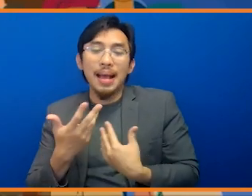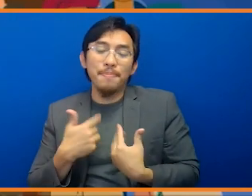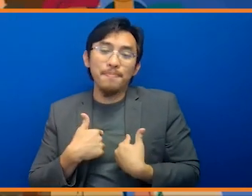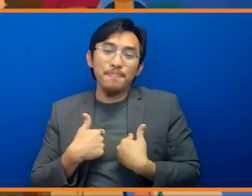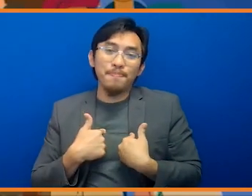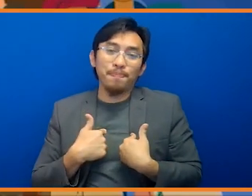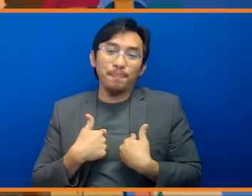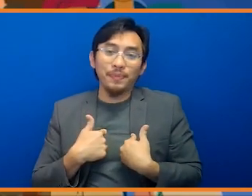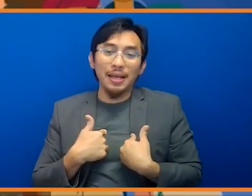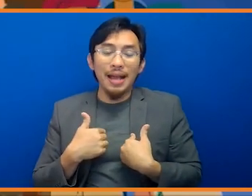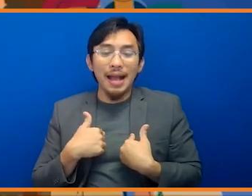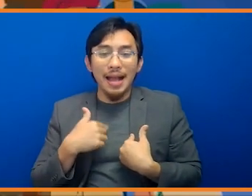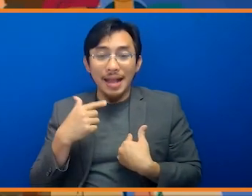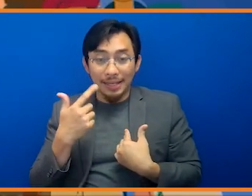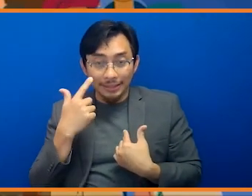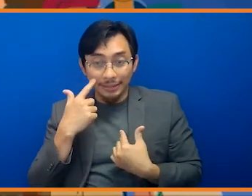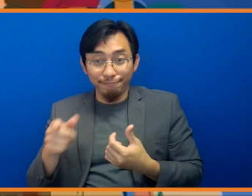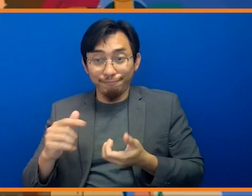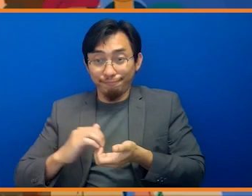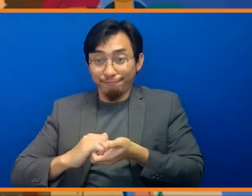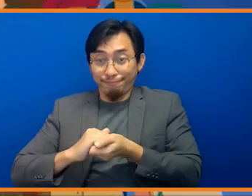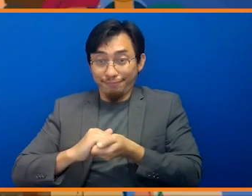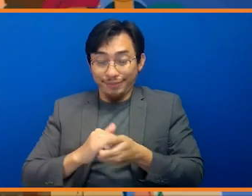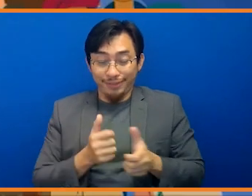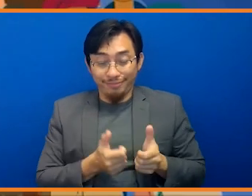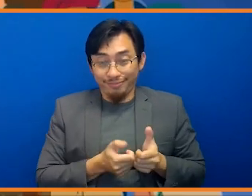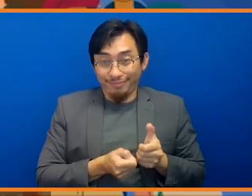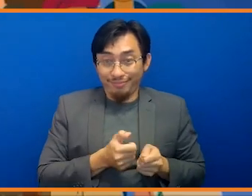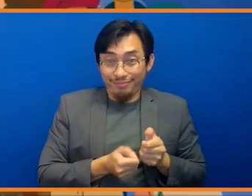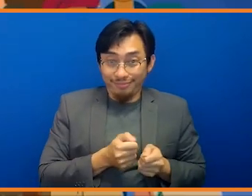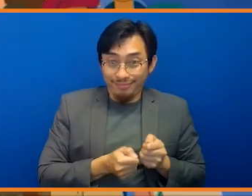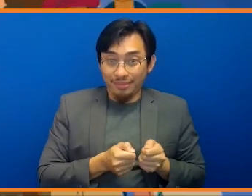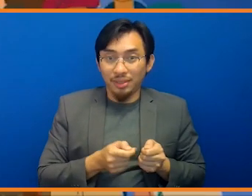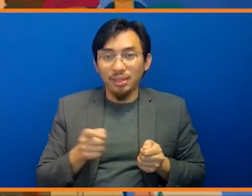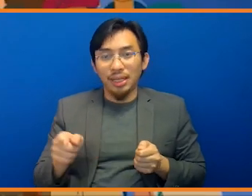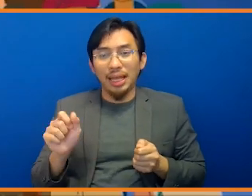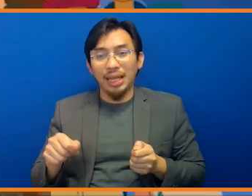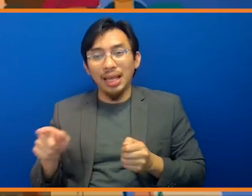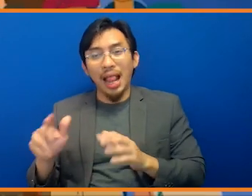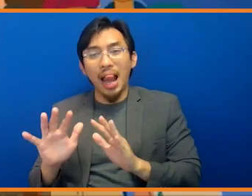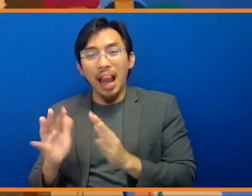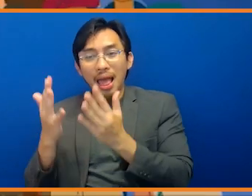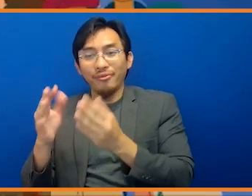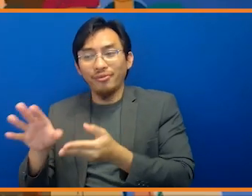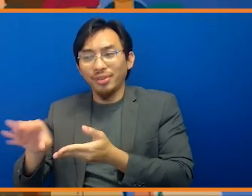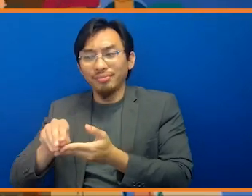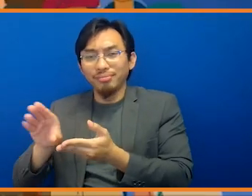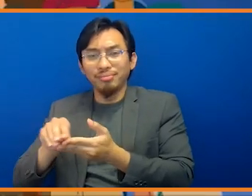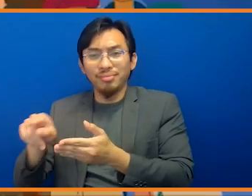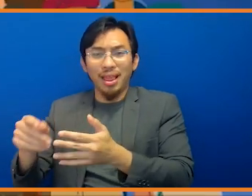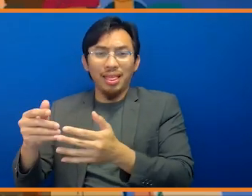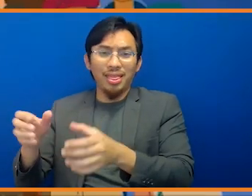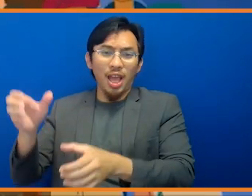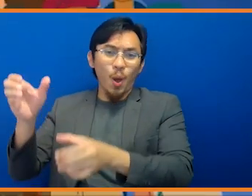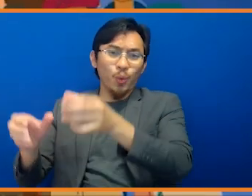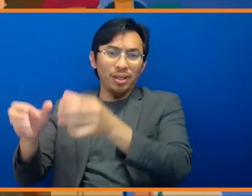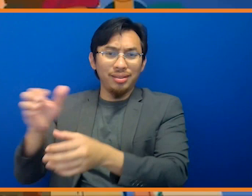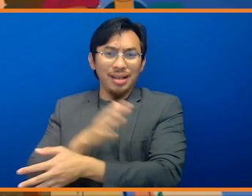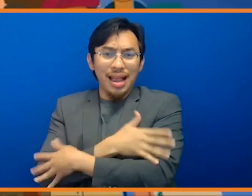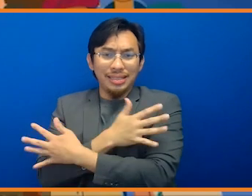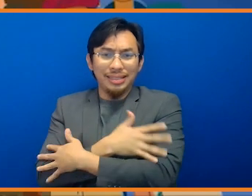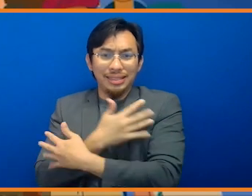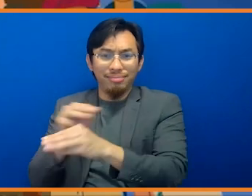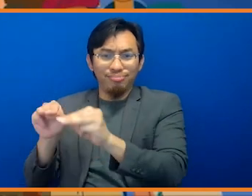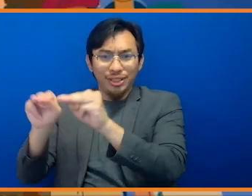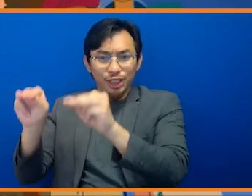I mean that the collaboration between the mobile museum, which updates the living record of the town, and the Aceh